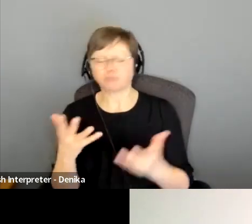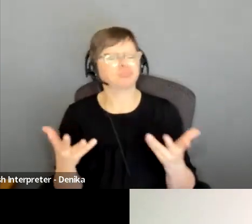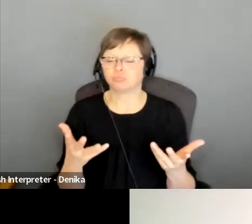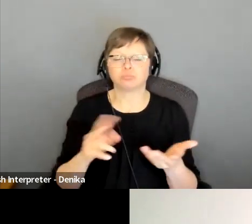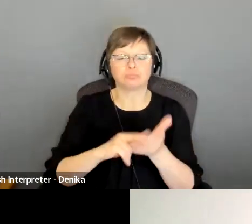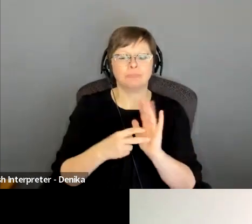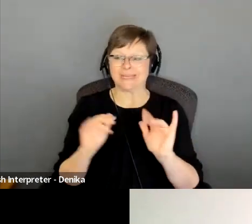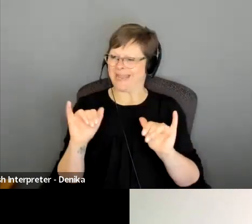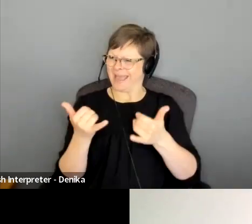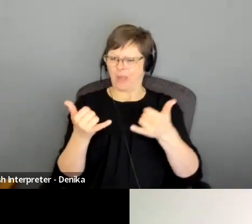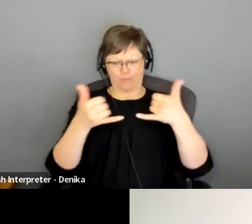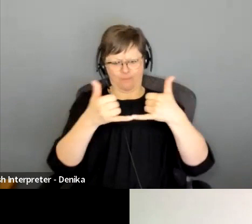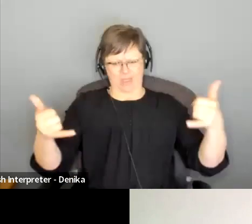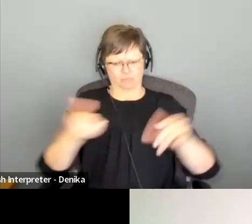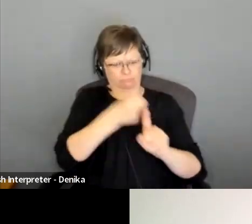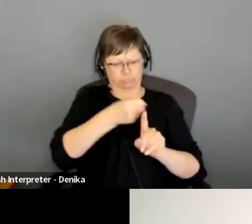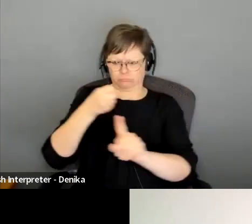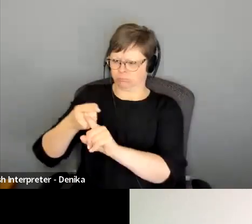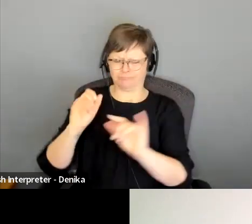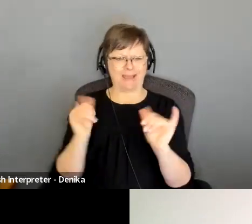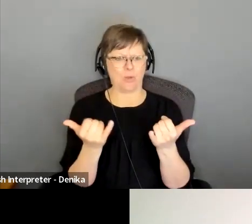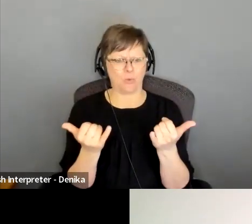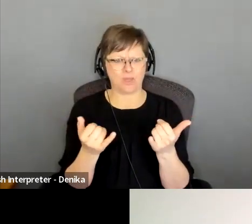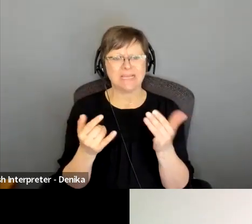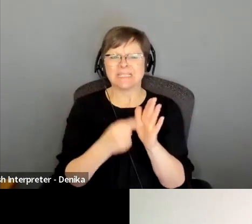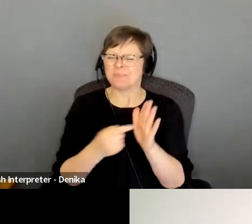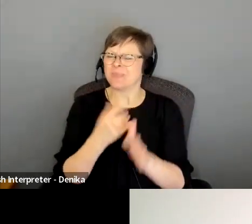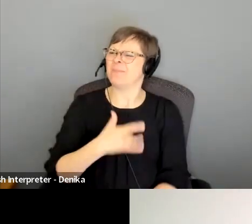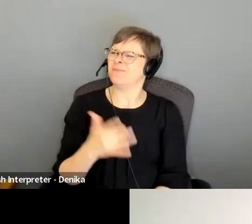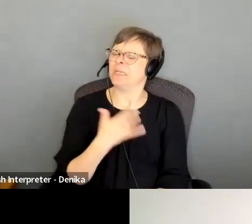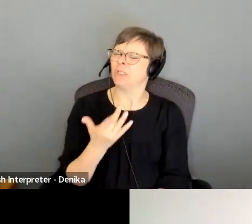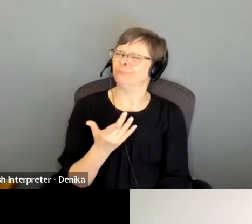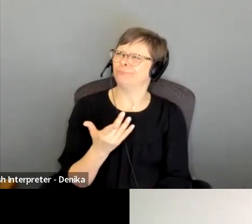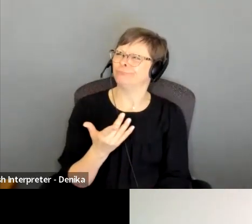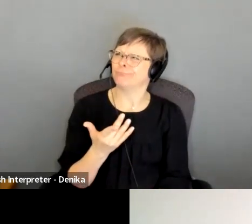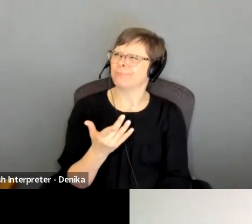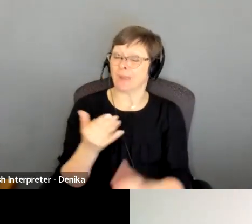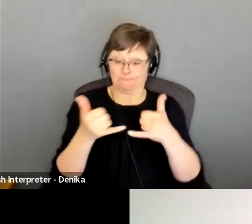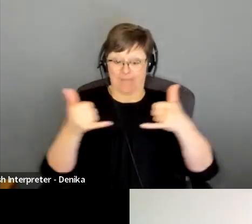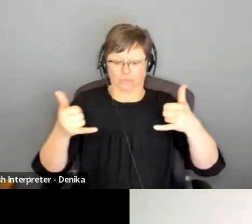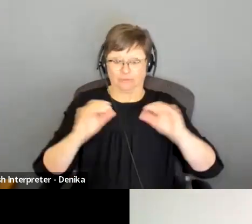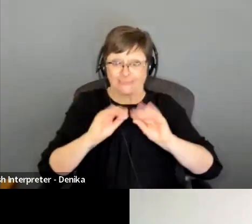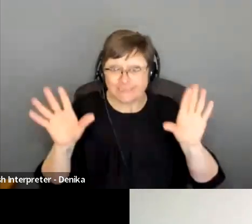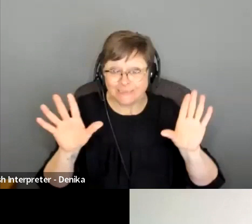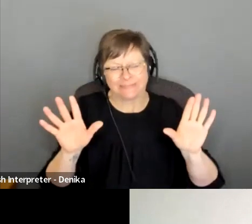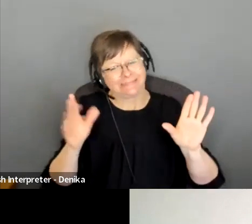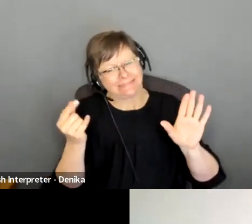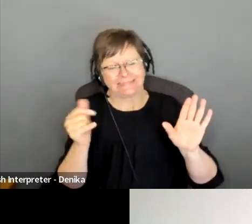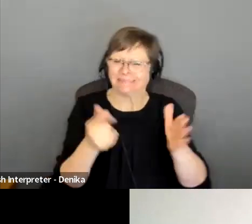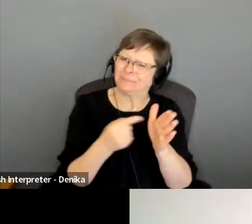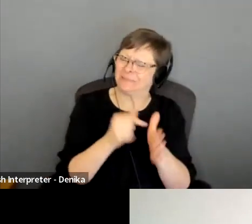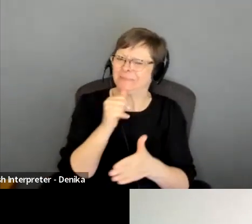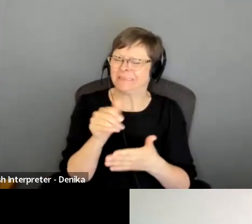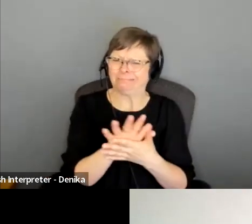impact boundaries. And the challenge it is sometimes to be clear with our boundaries to communicate them, and how